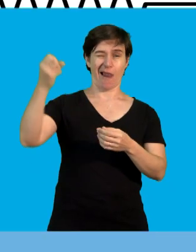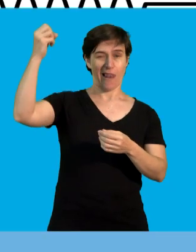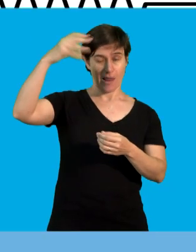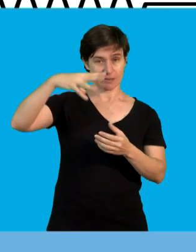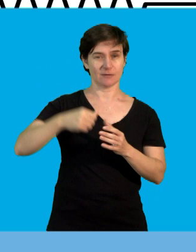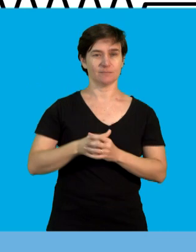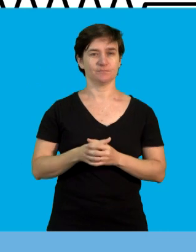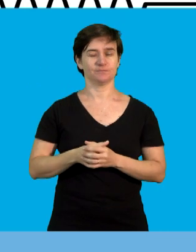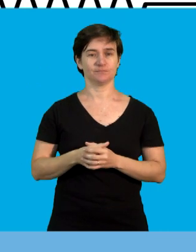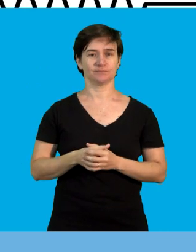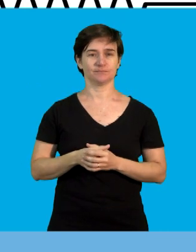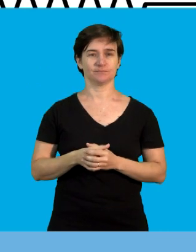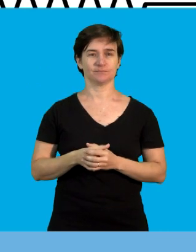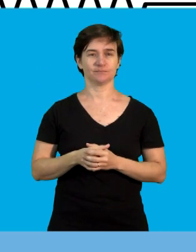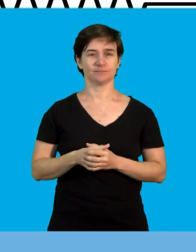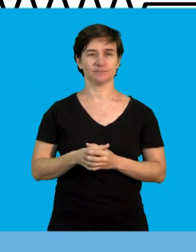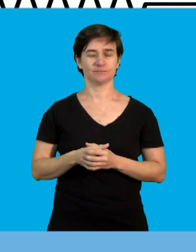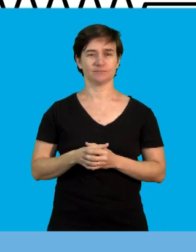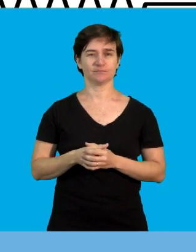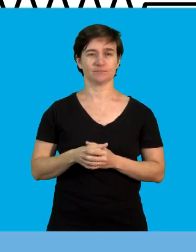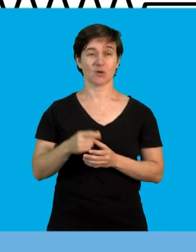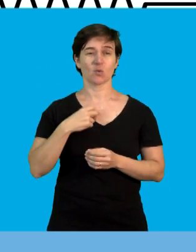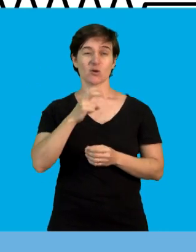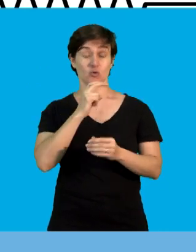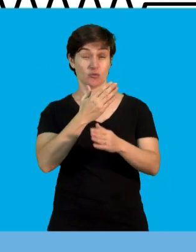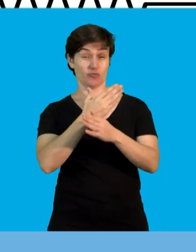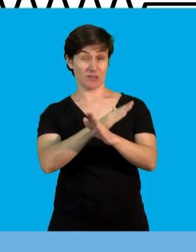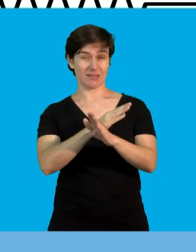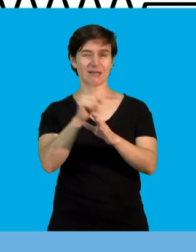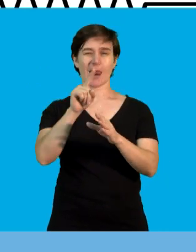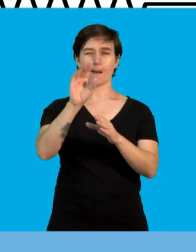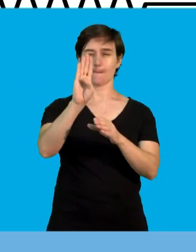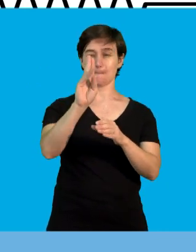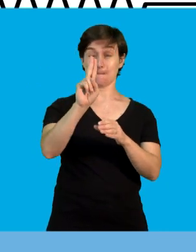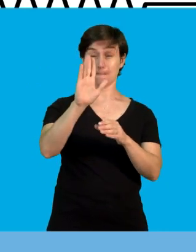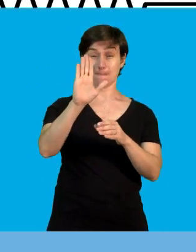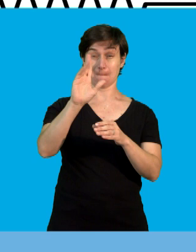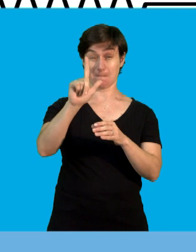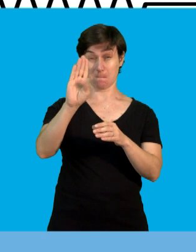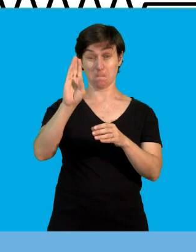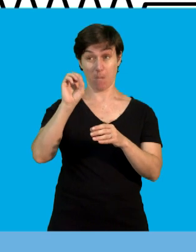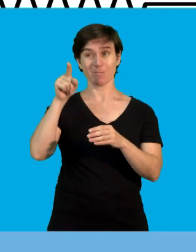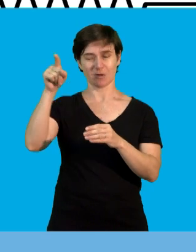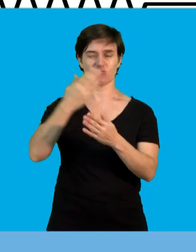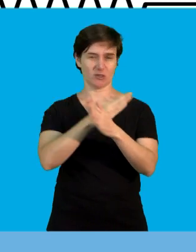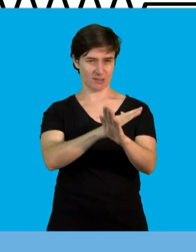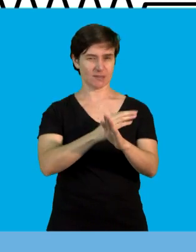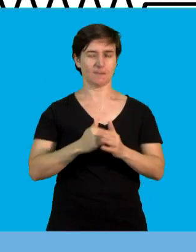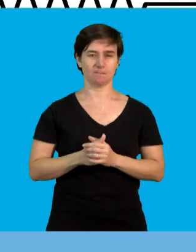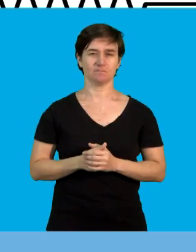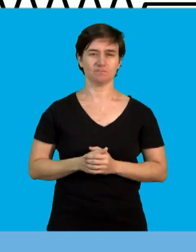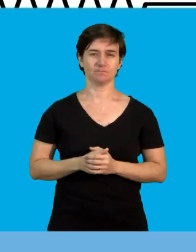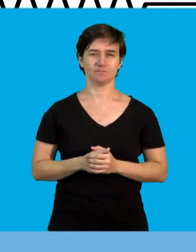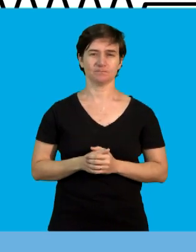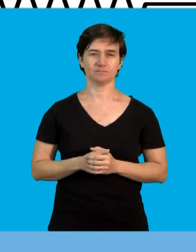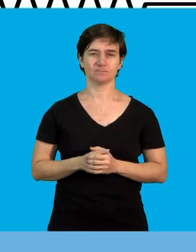are saying that we are using these resistors such as bulbs, the rheostats, motors, and the likes that you are given here. So